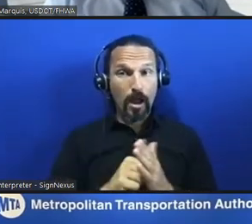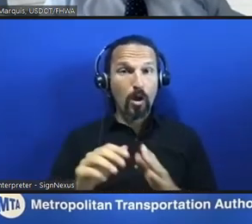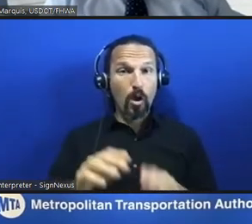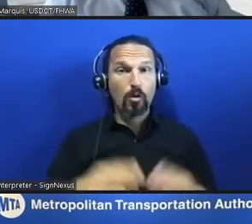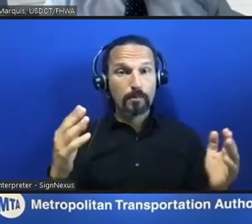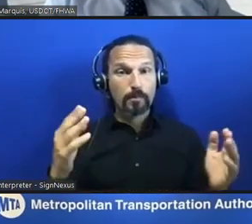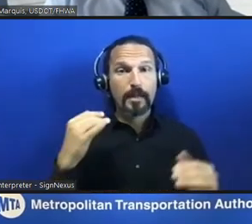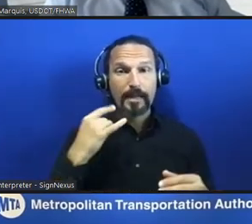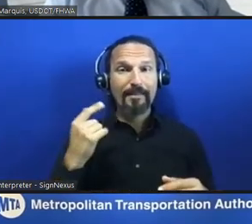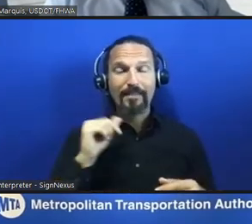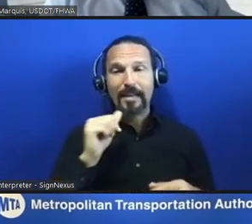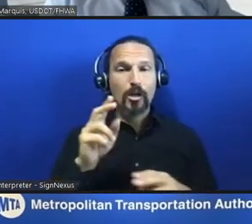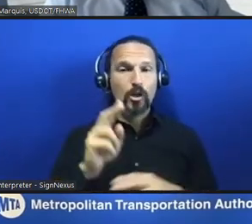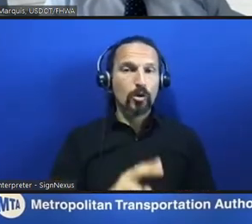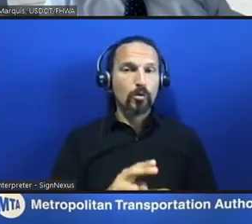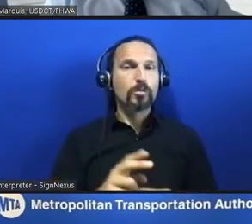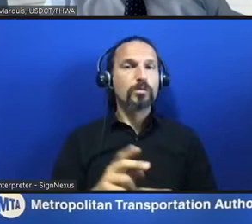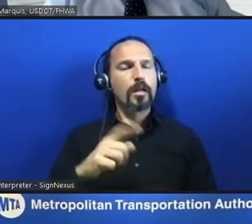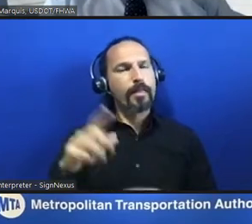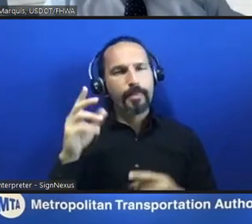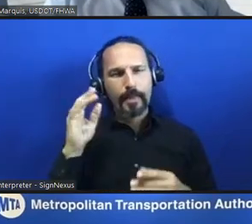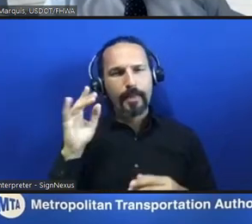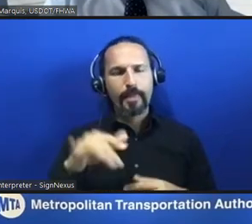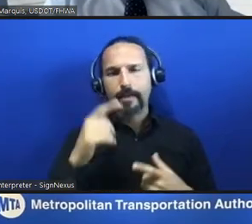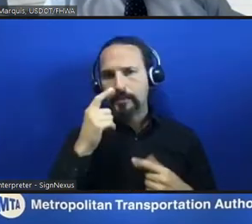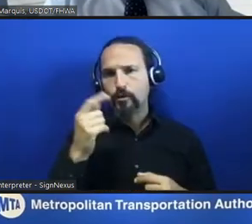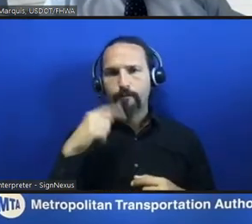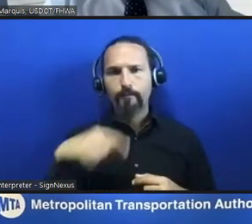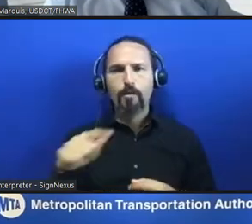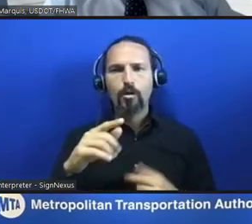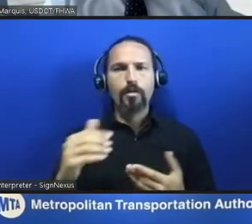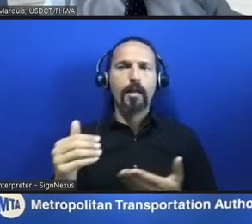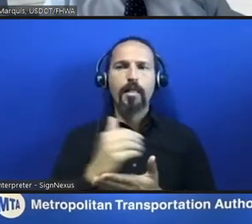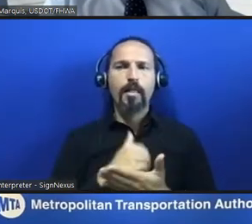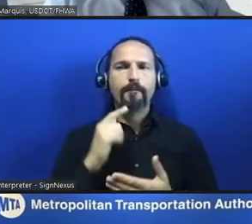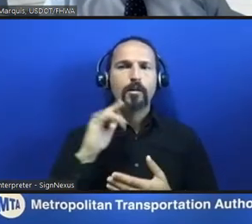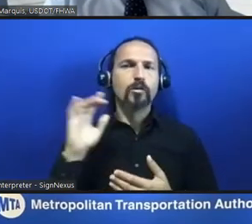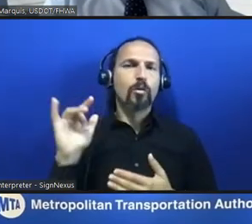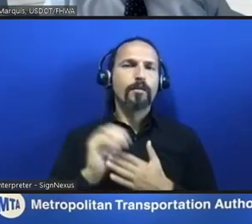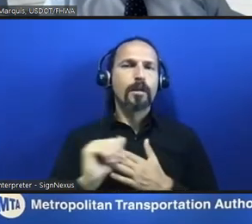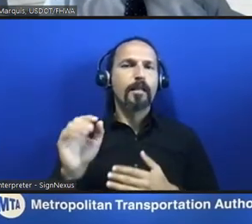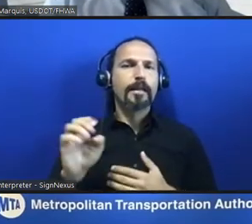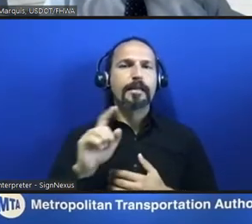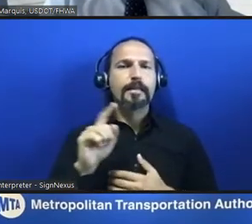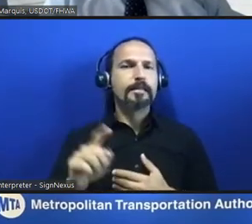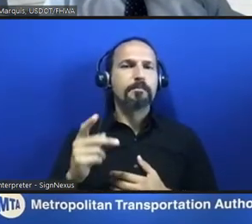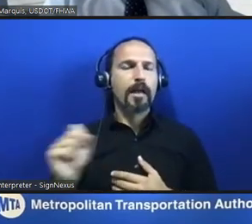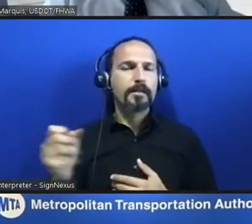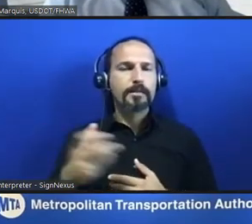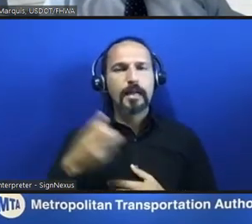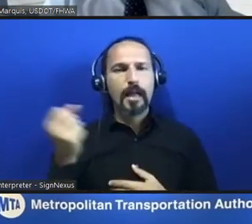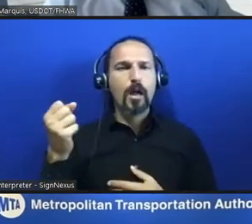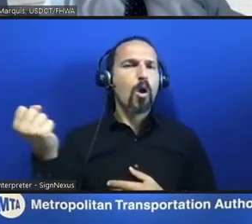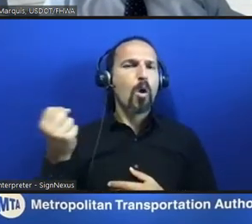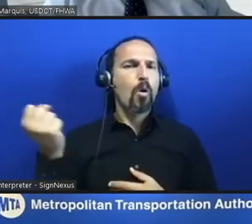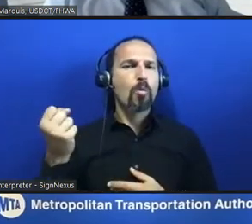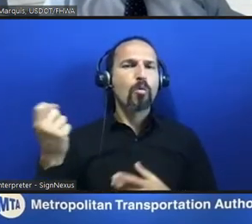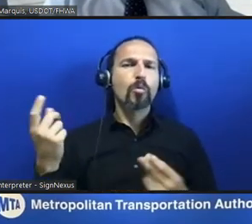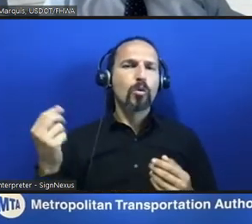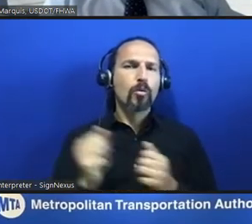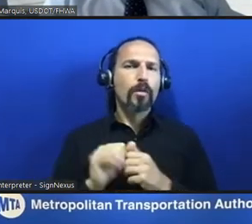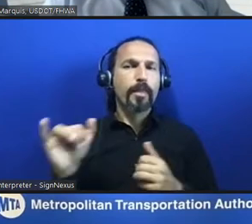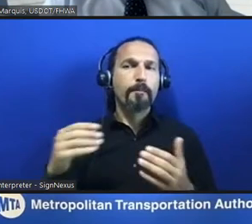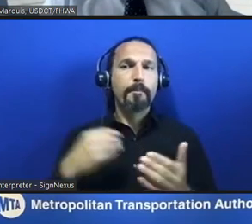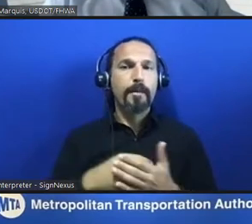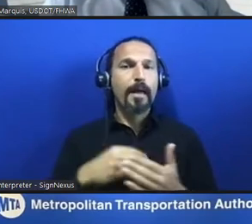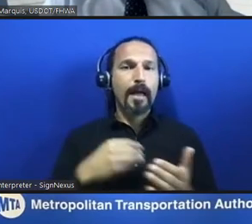if the account is not being used think of the interest on the collective twenty five dollars that easy pass is taking holding what is being done with that